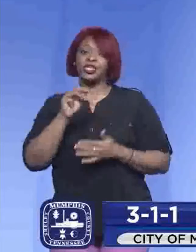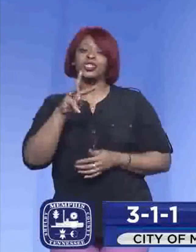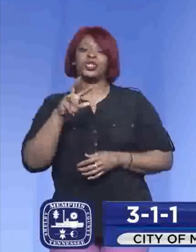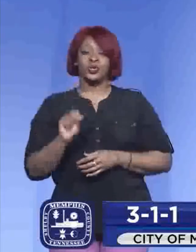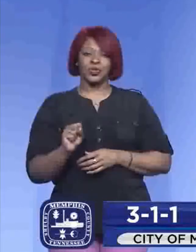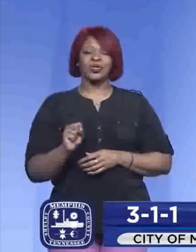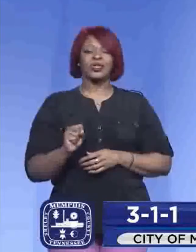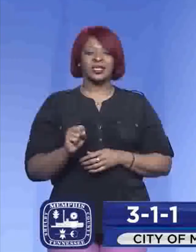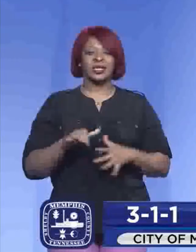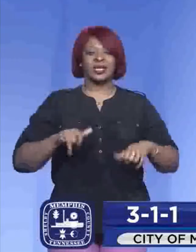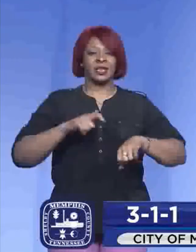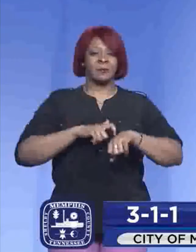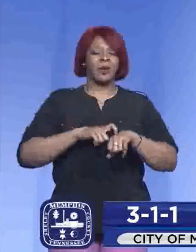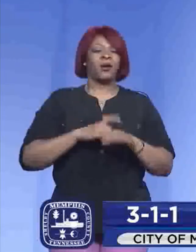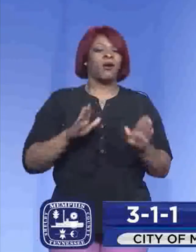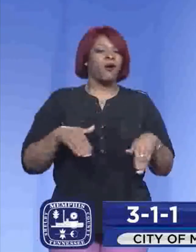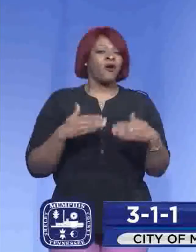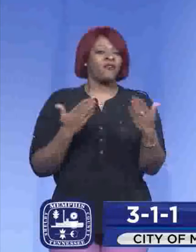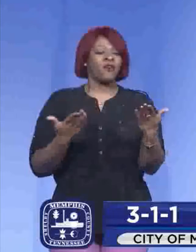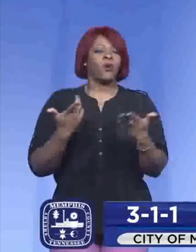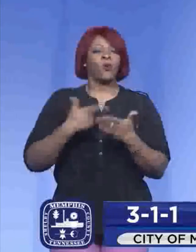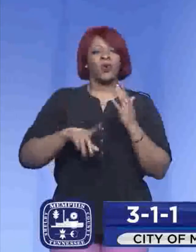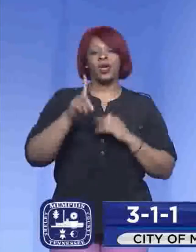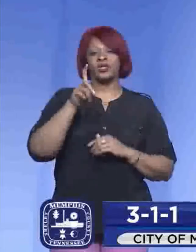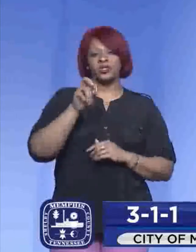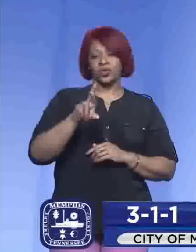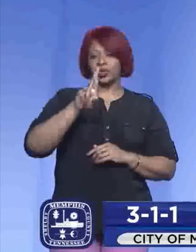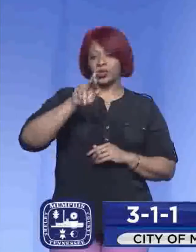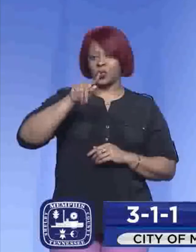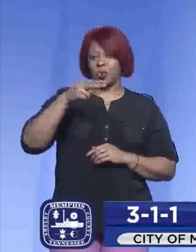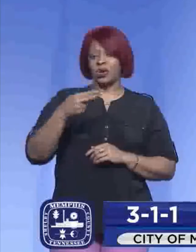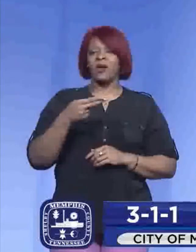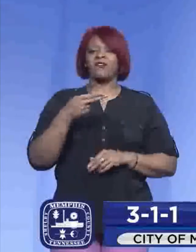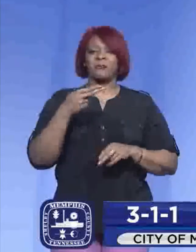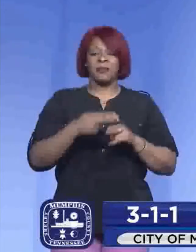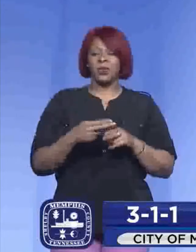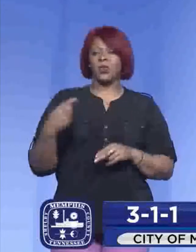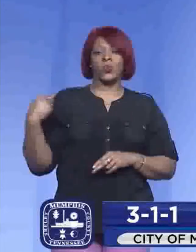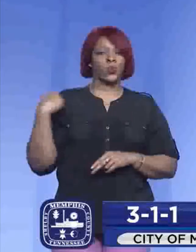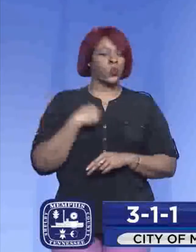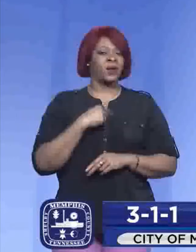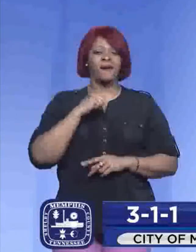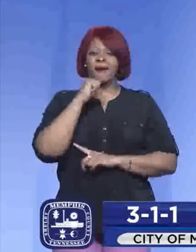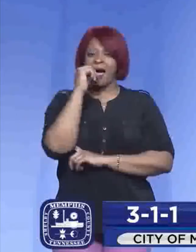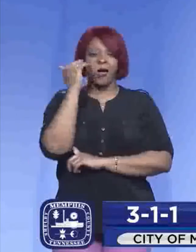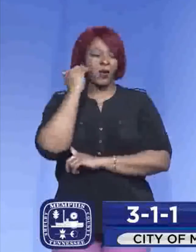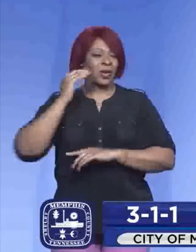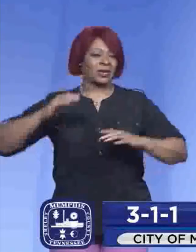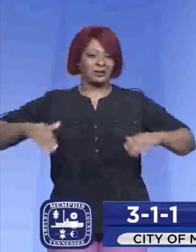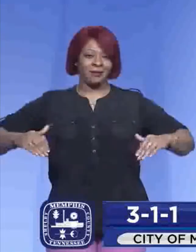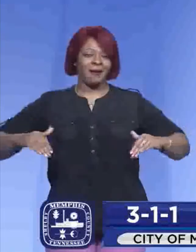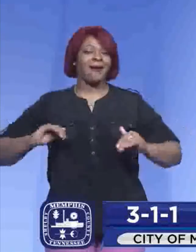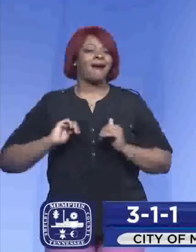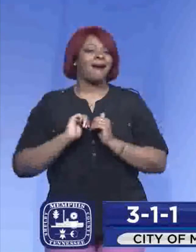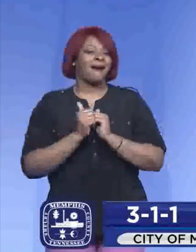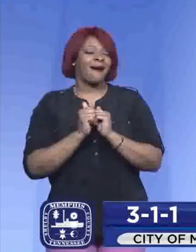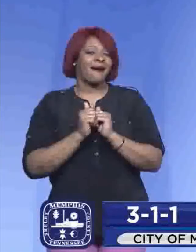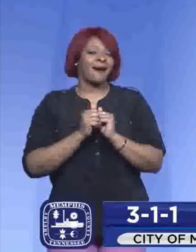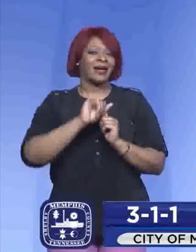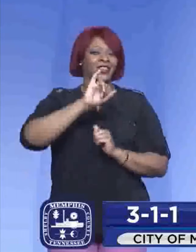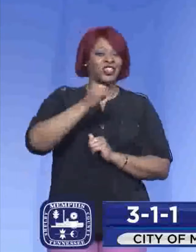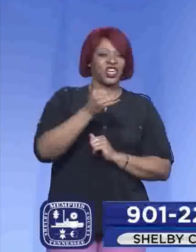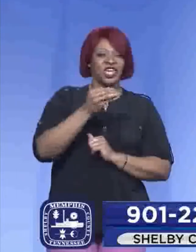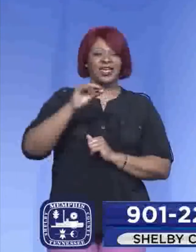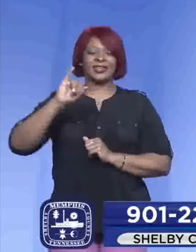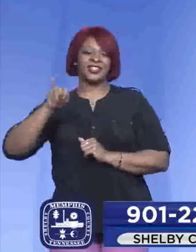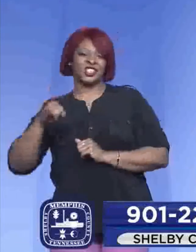I'll take this moment to also offer what Dr. Randolph mentioned. We do not yet know exactly how the J&J